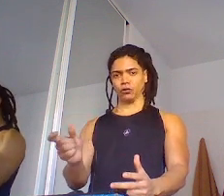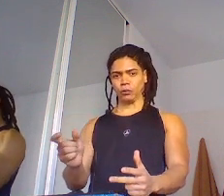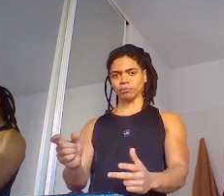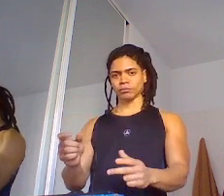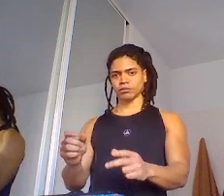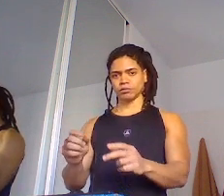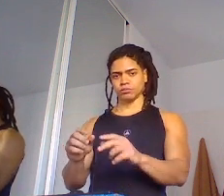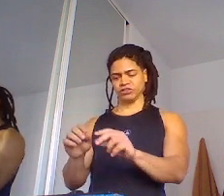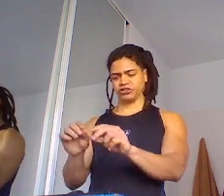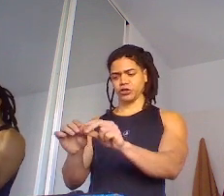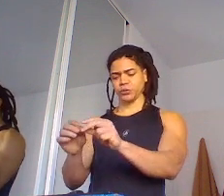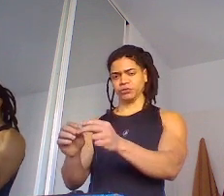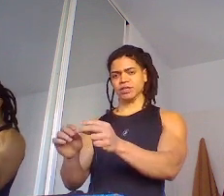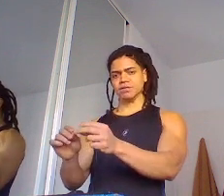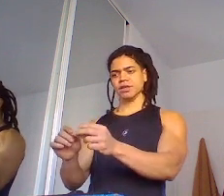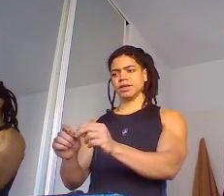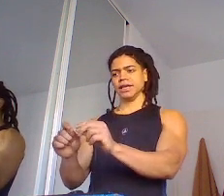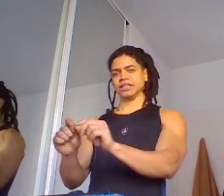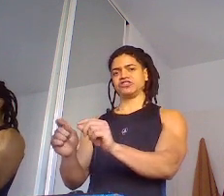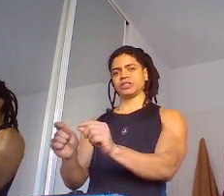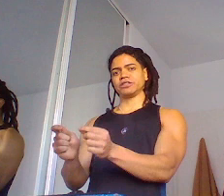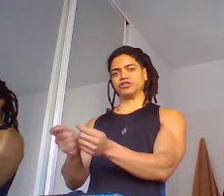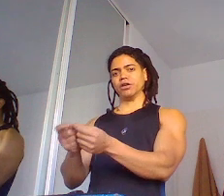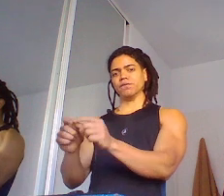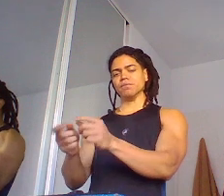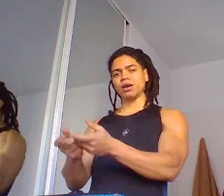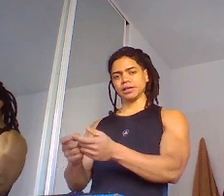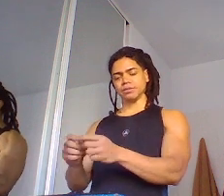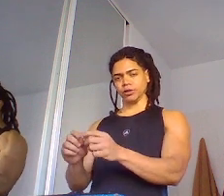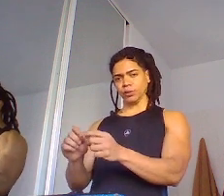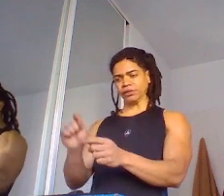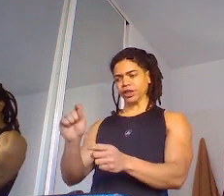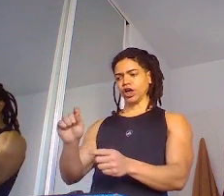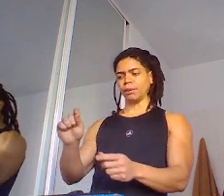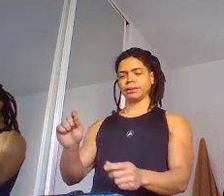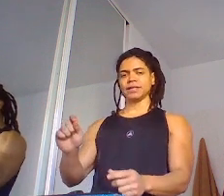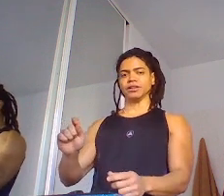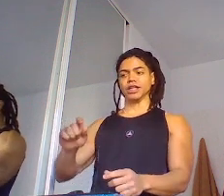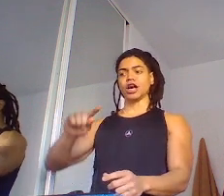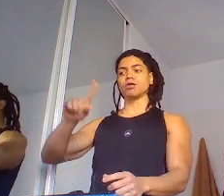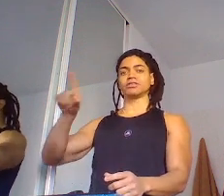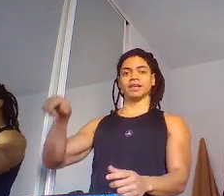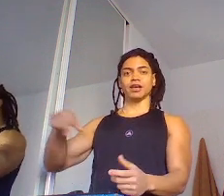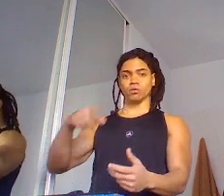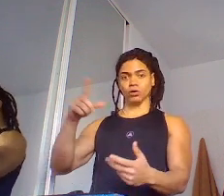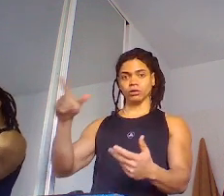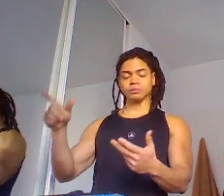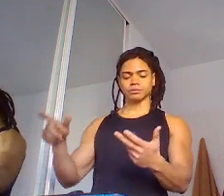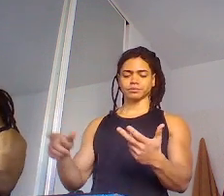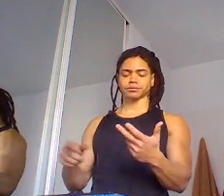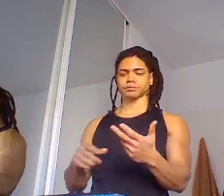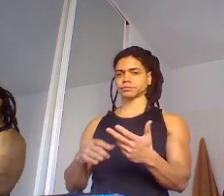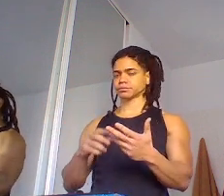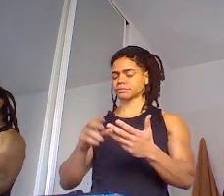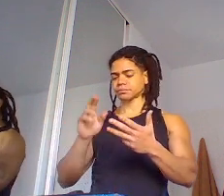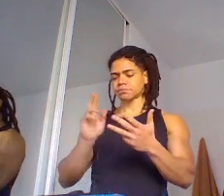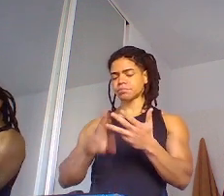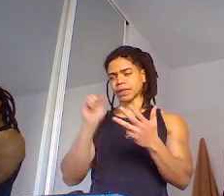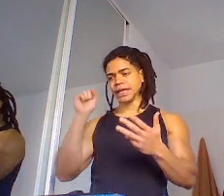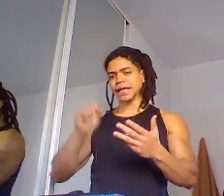cash flow, which shows the exchange of money between the company and the outside world,